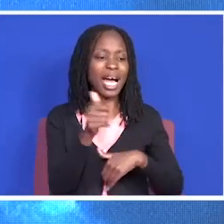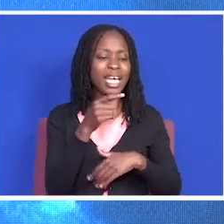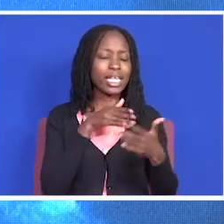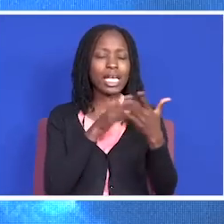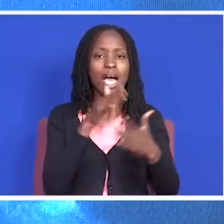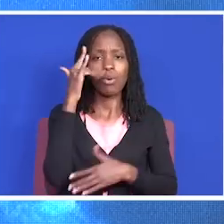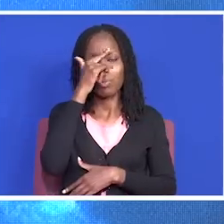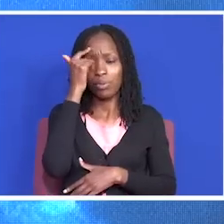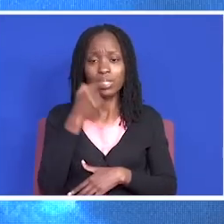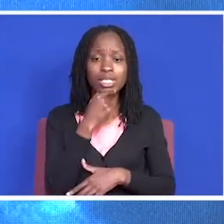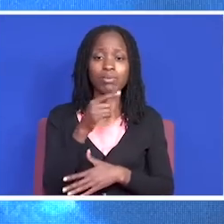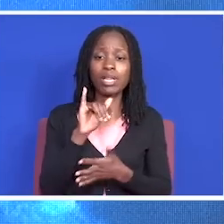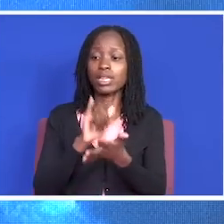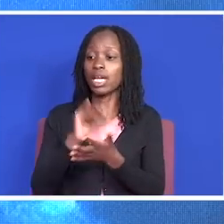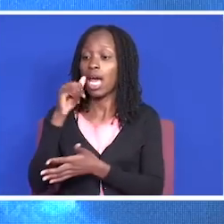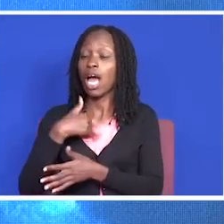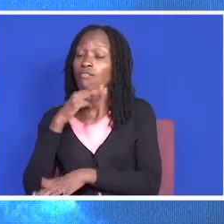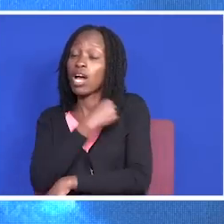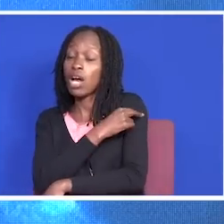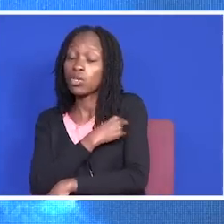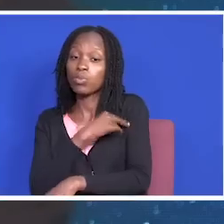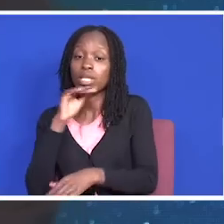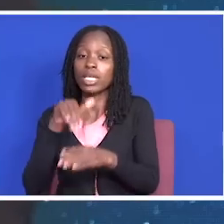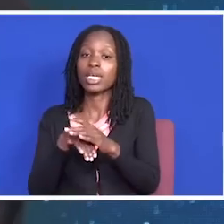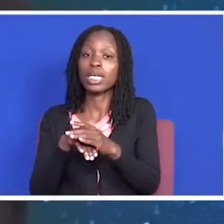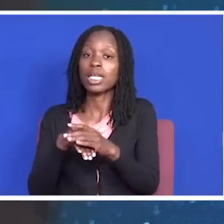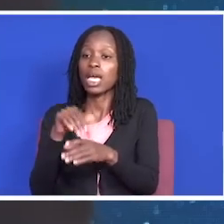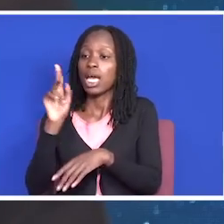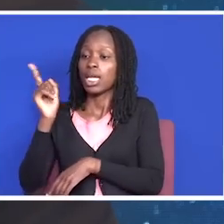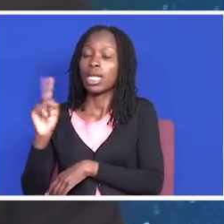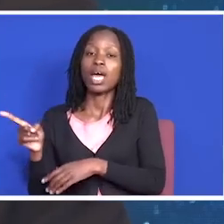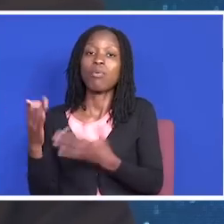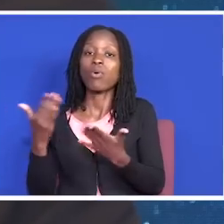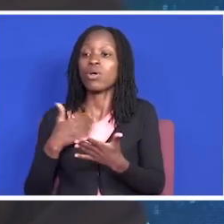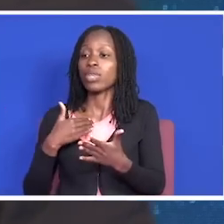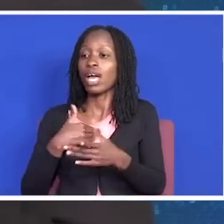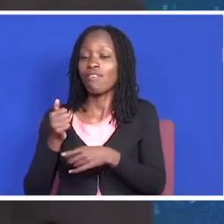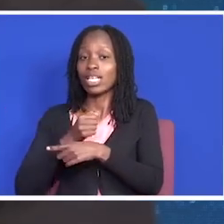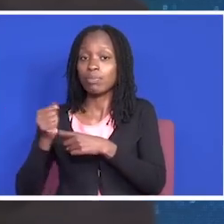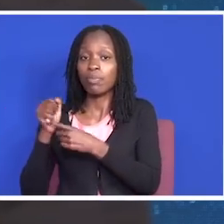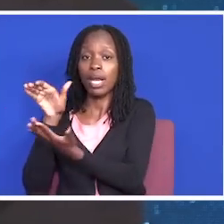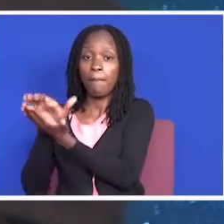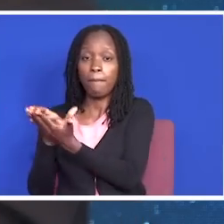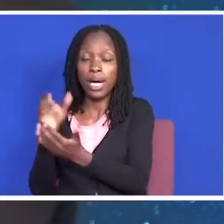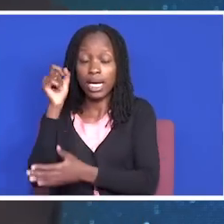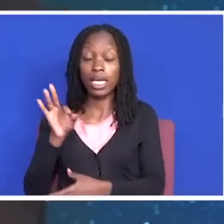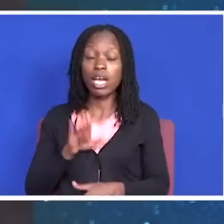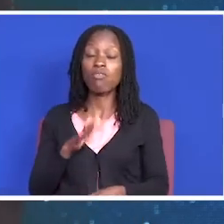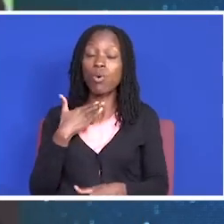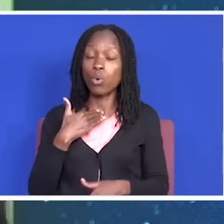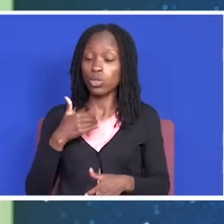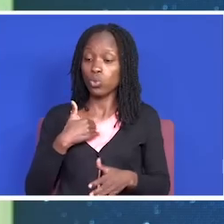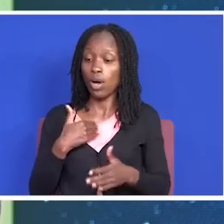about one of the hospitals in Nairobi where they have a sperm bank, where when a woman wants to have a